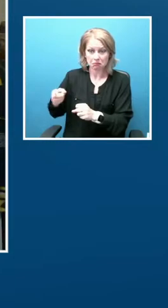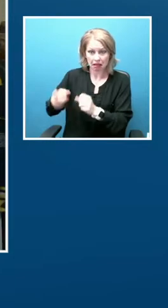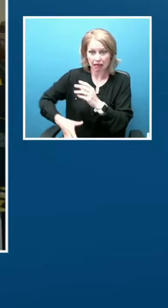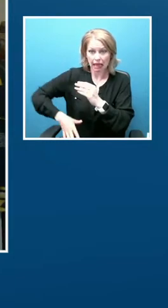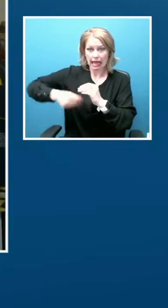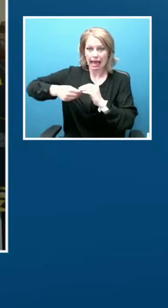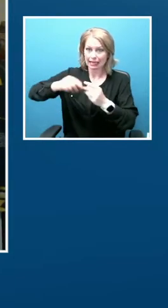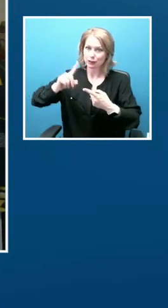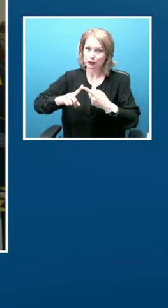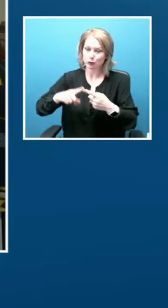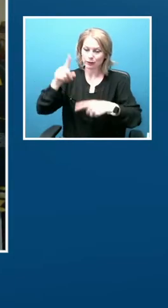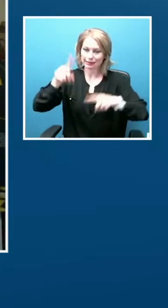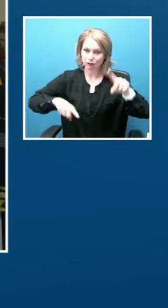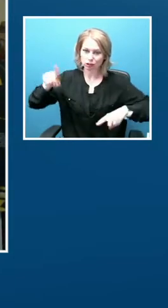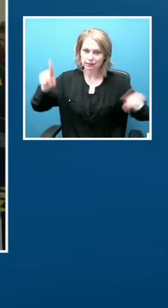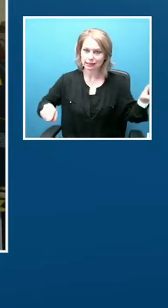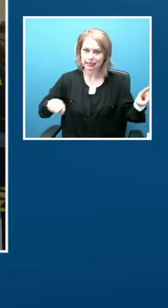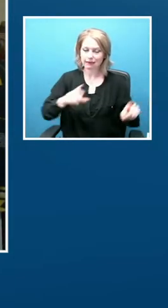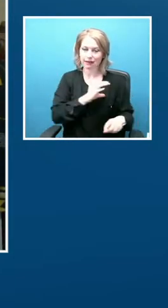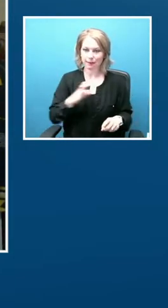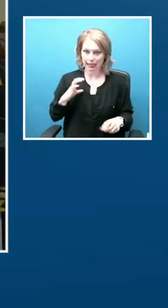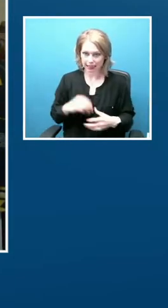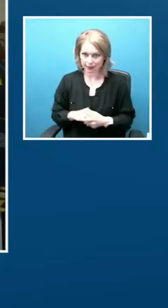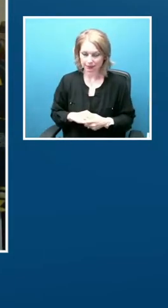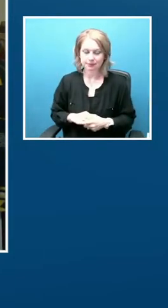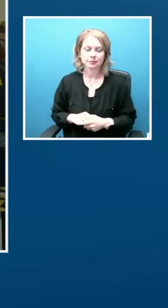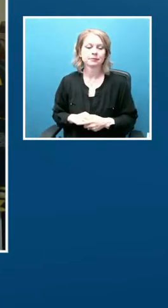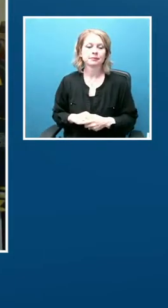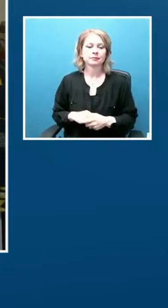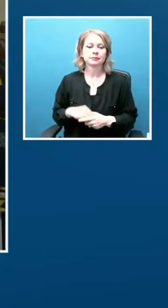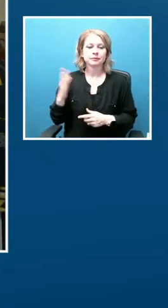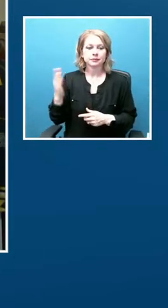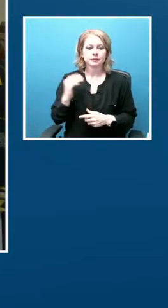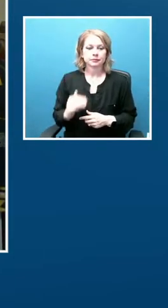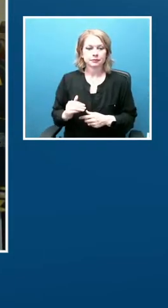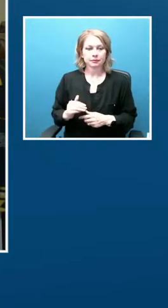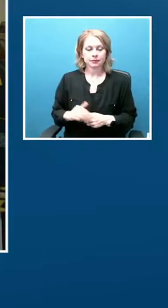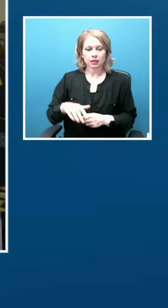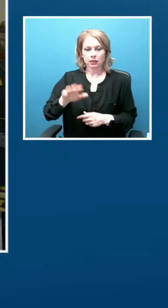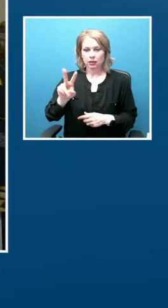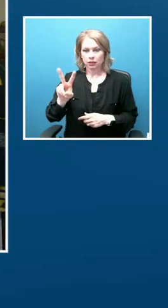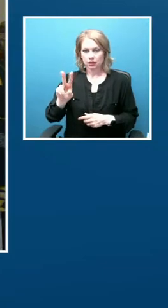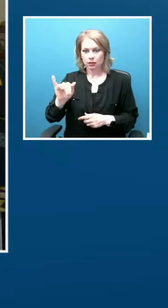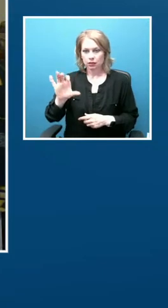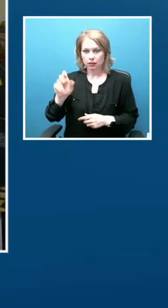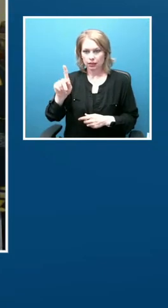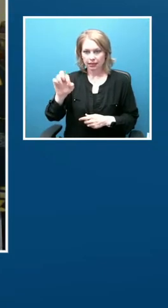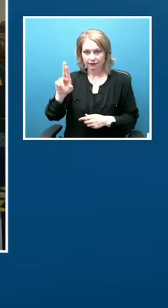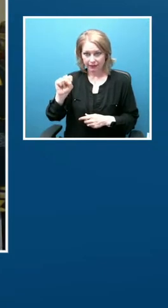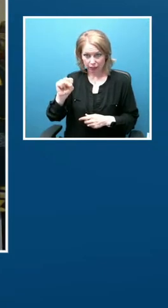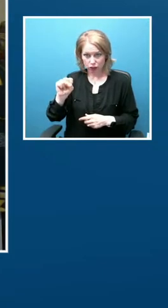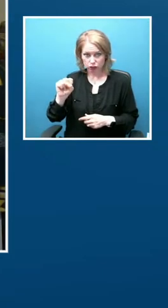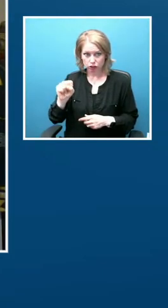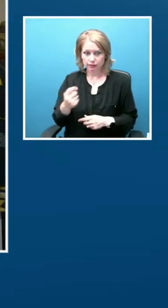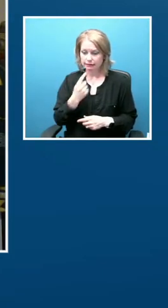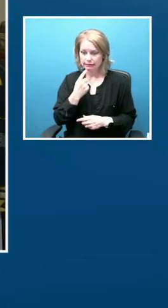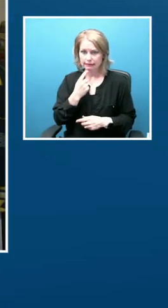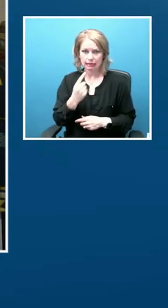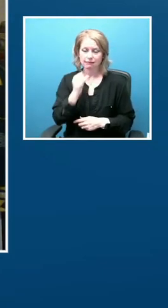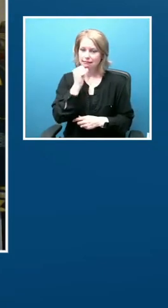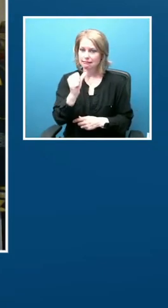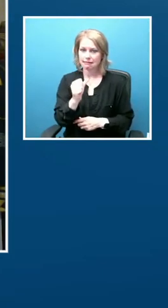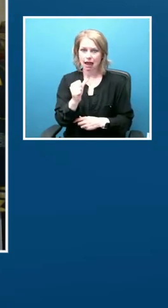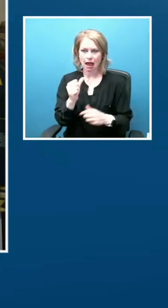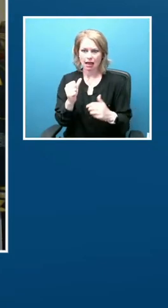diversity of our committee. Secondly, Ms. Vickers claims that our state party was not equally divided between men and